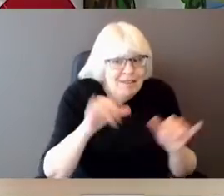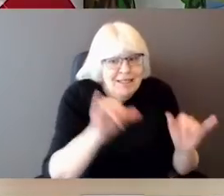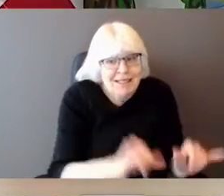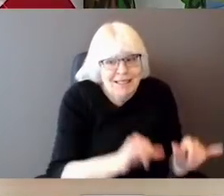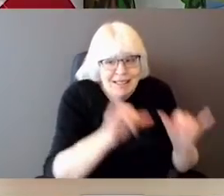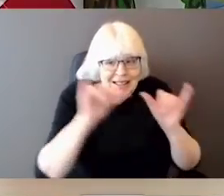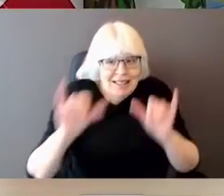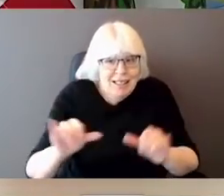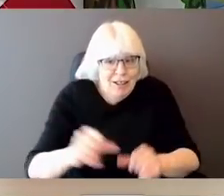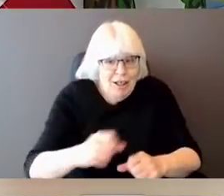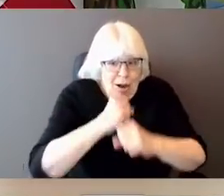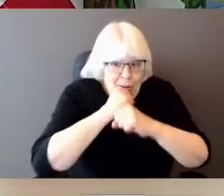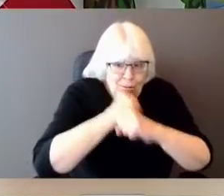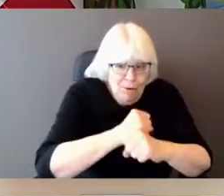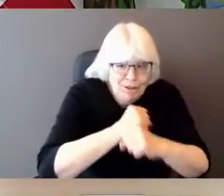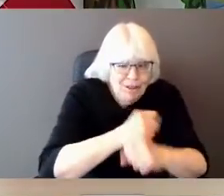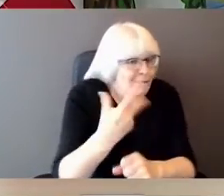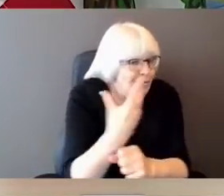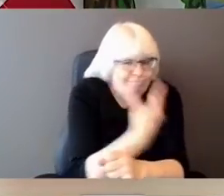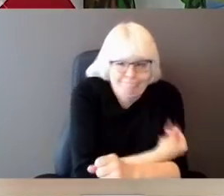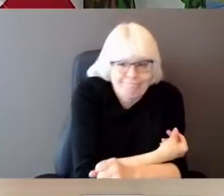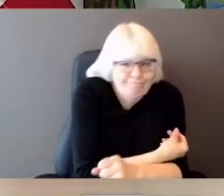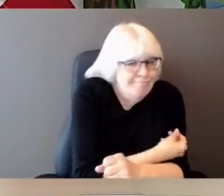booster does. Okay.